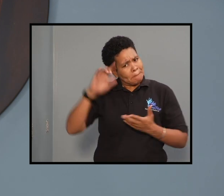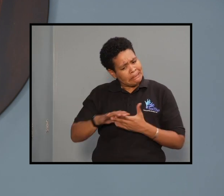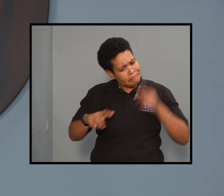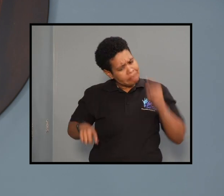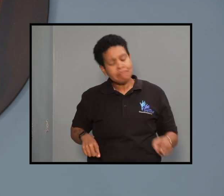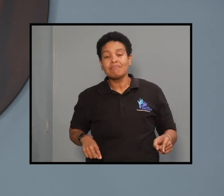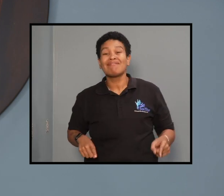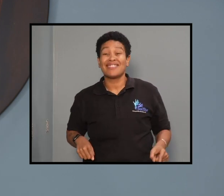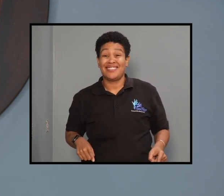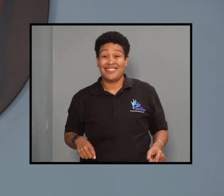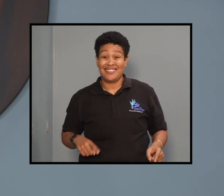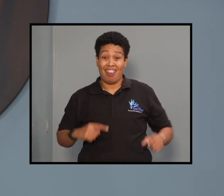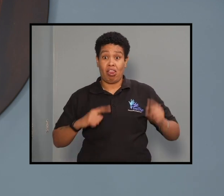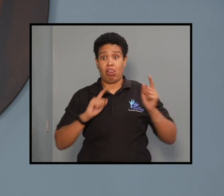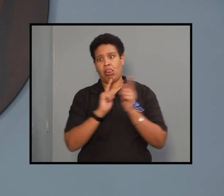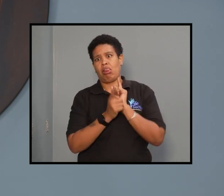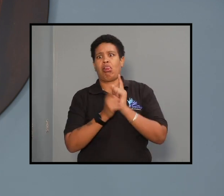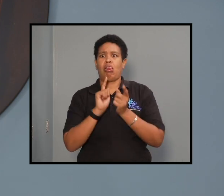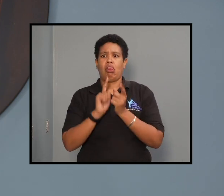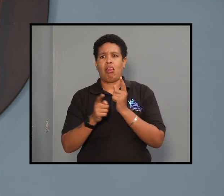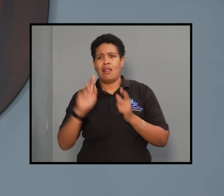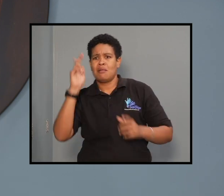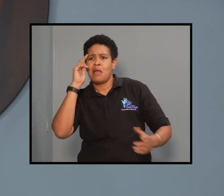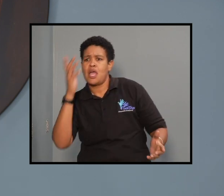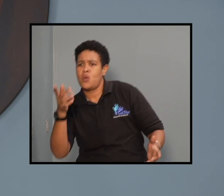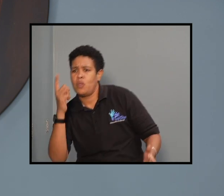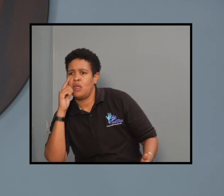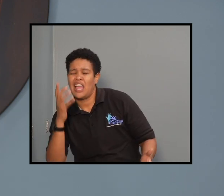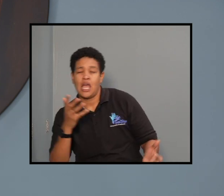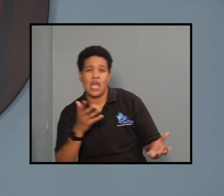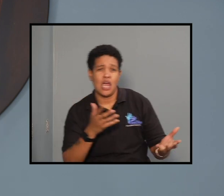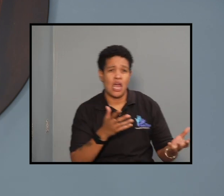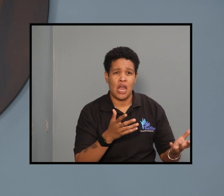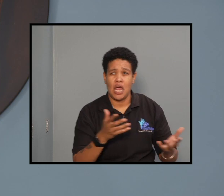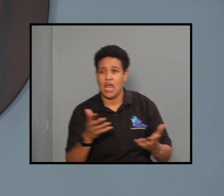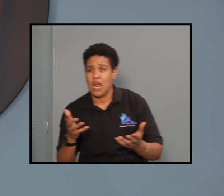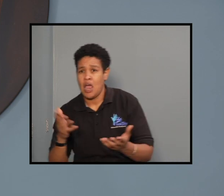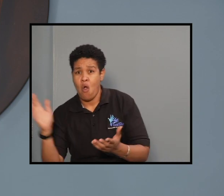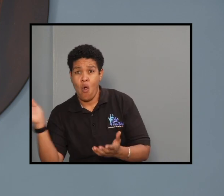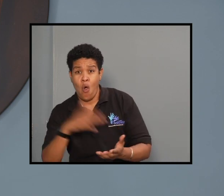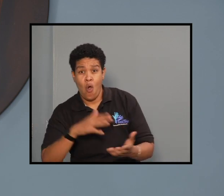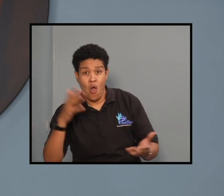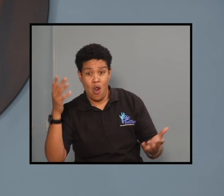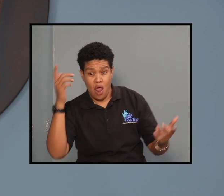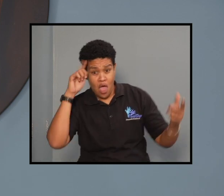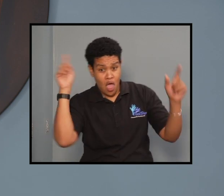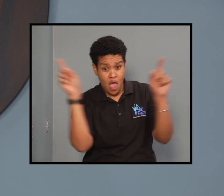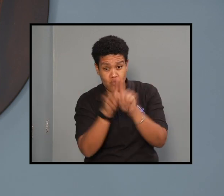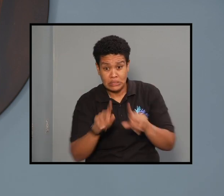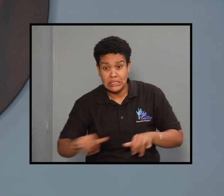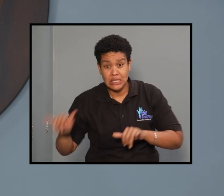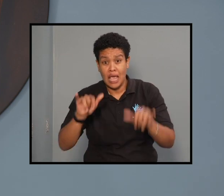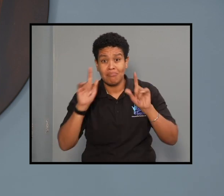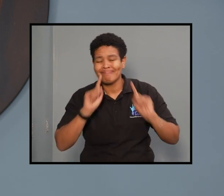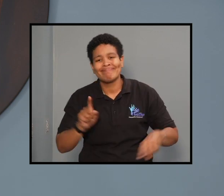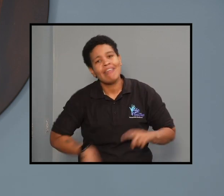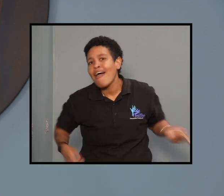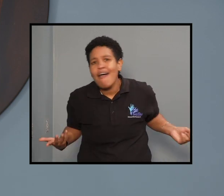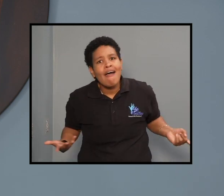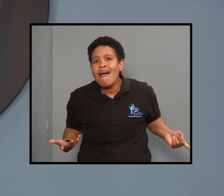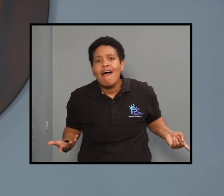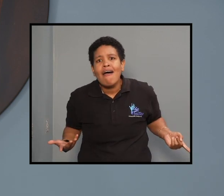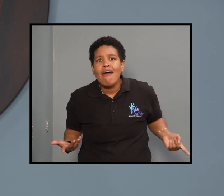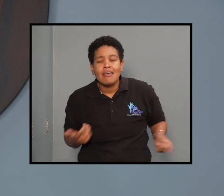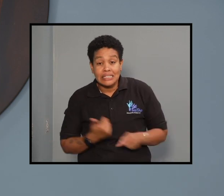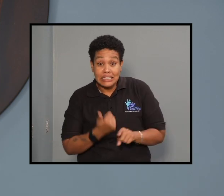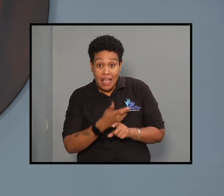always easy to navigate. And so, yes, there might have been a little bit of slowness in how we resolve that, but I